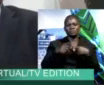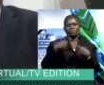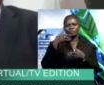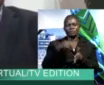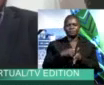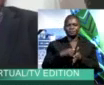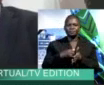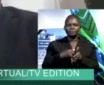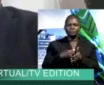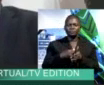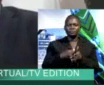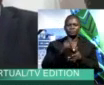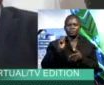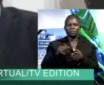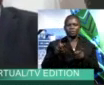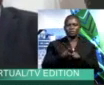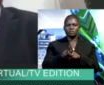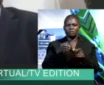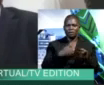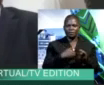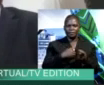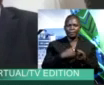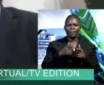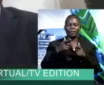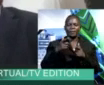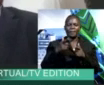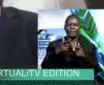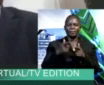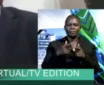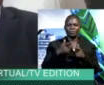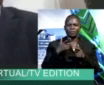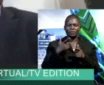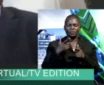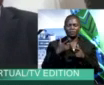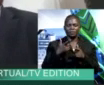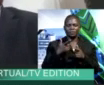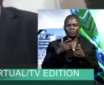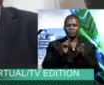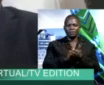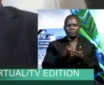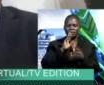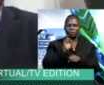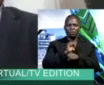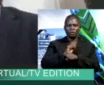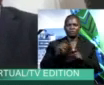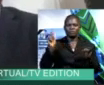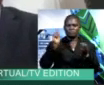have the normal bonds, and you can also have green bonds that are targeted towards working towards